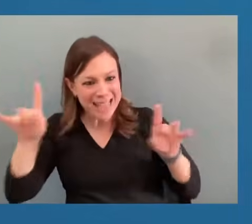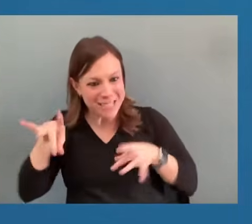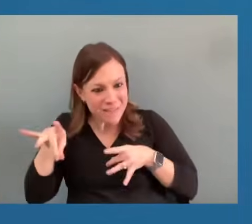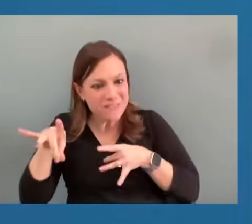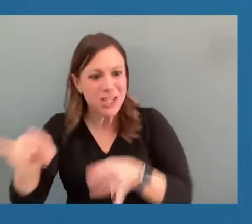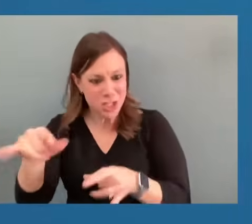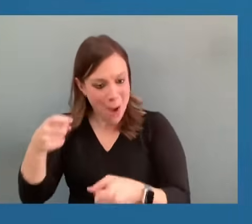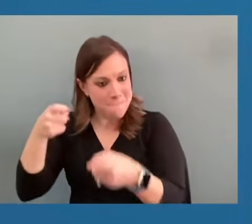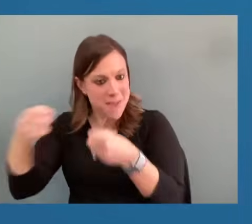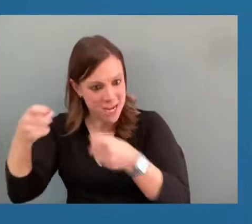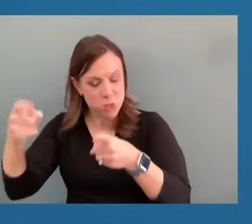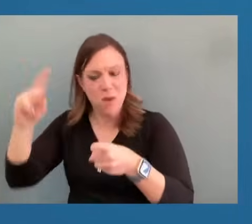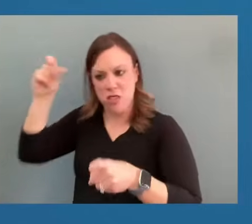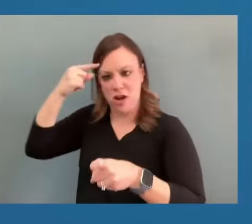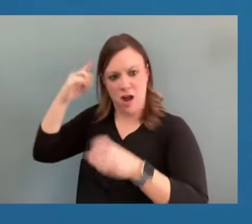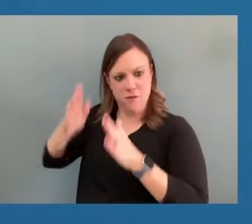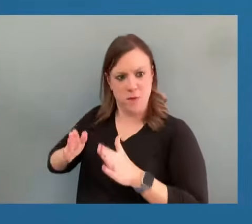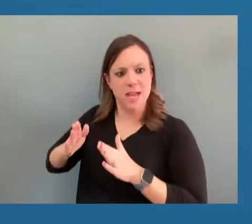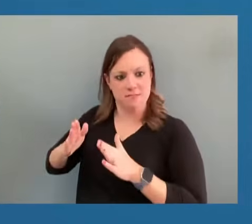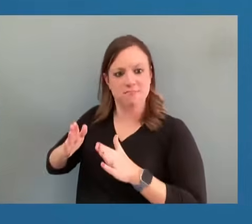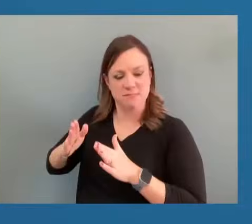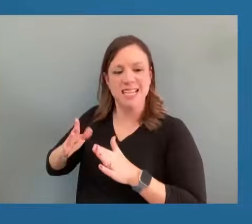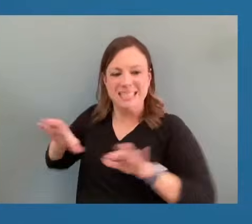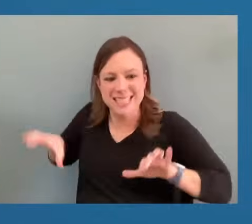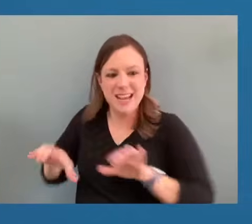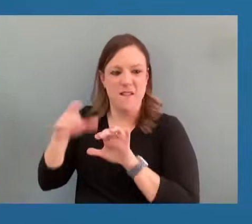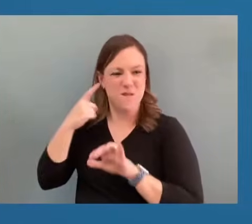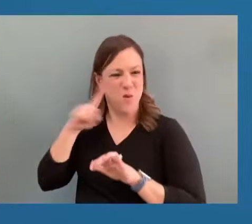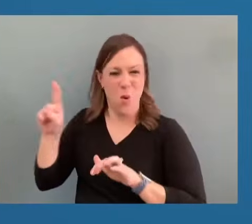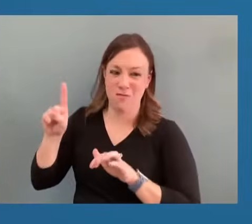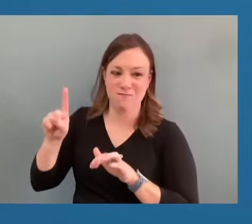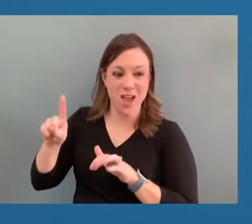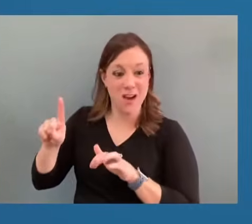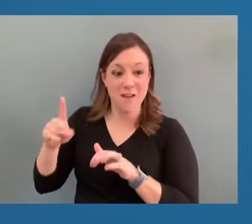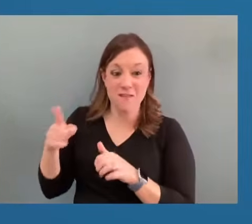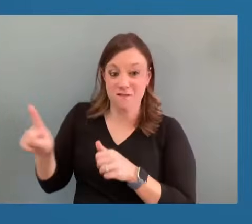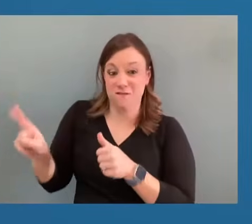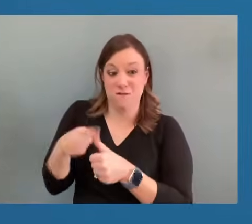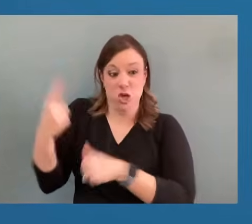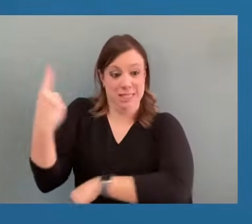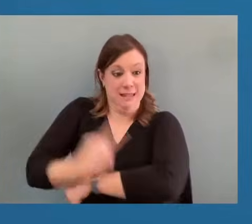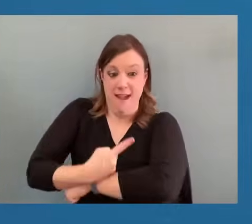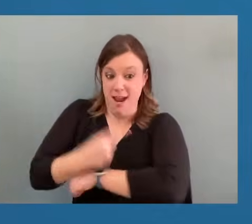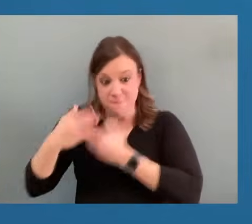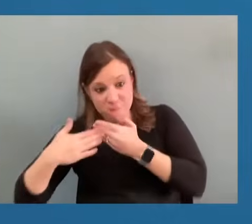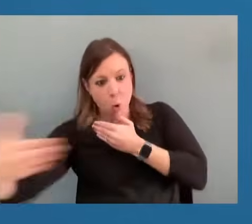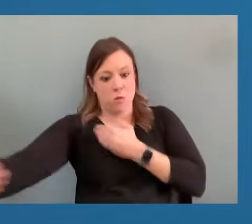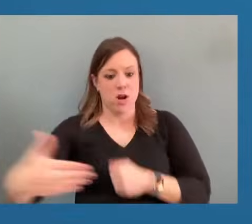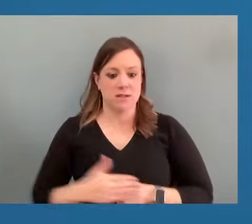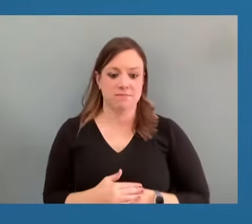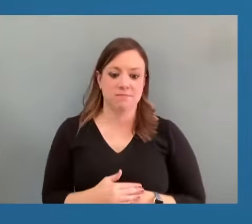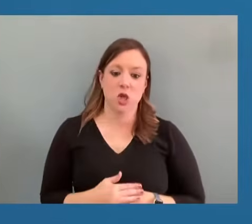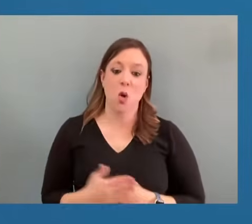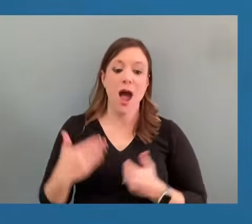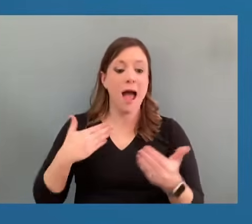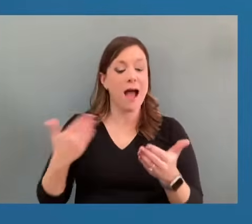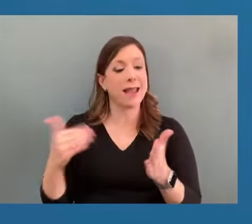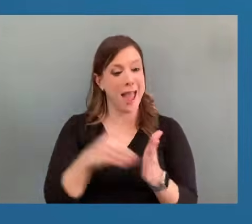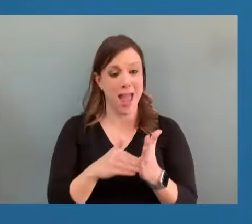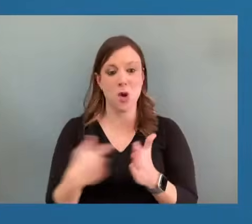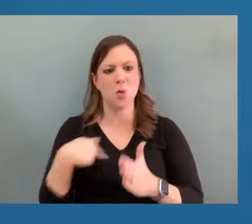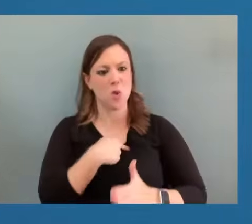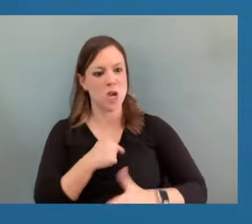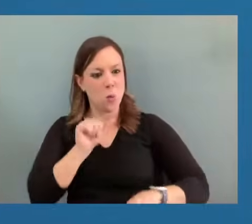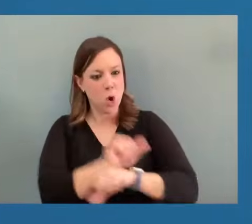doing it. We are identifying challenges, coming up with solutions in tandem with the communities we serve. So I am incredibly proud of this